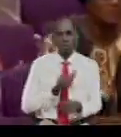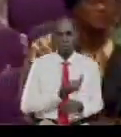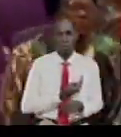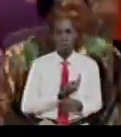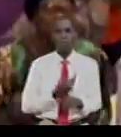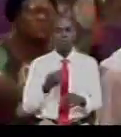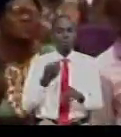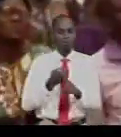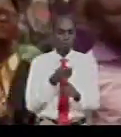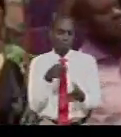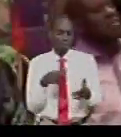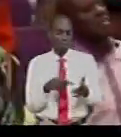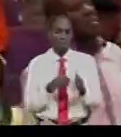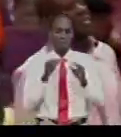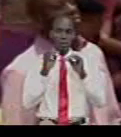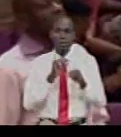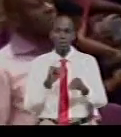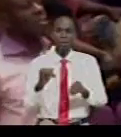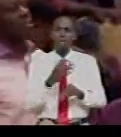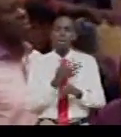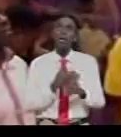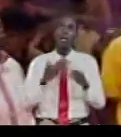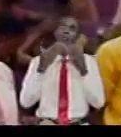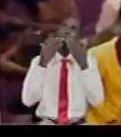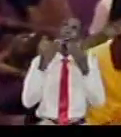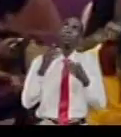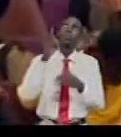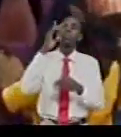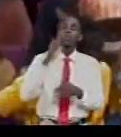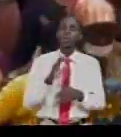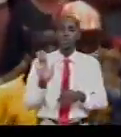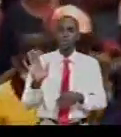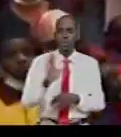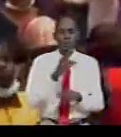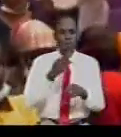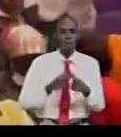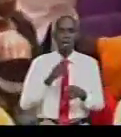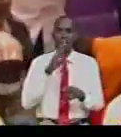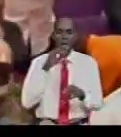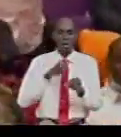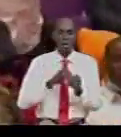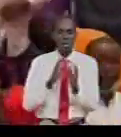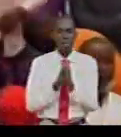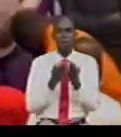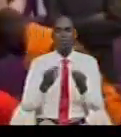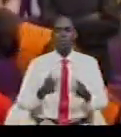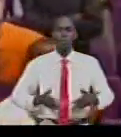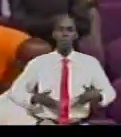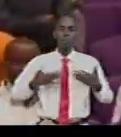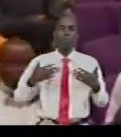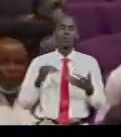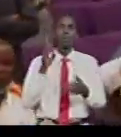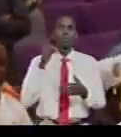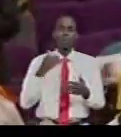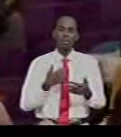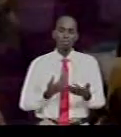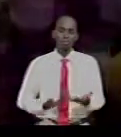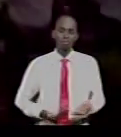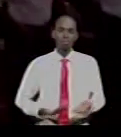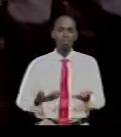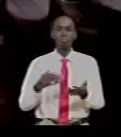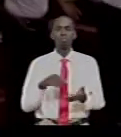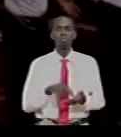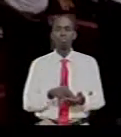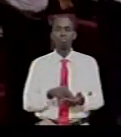this passage, and thank God our names are in the book of life. Let's receive now to